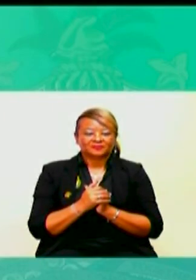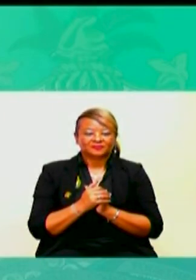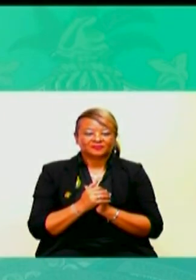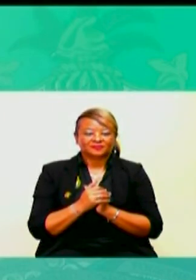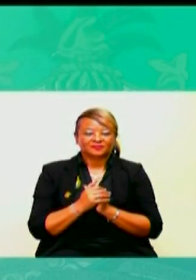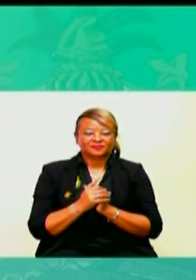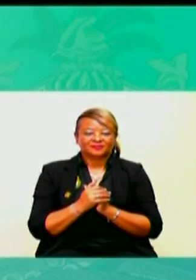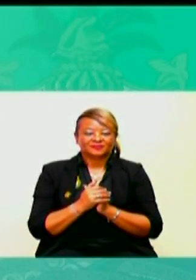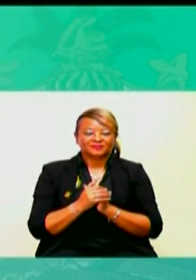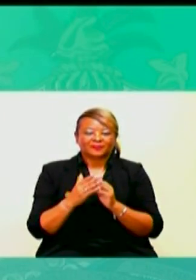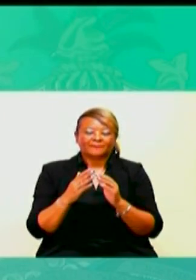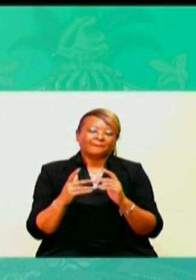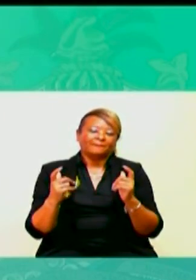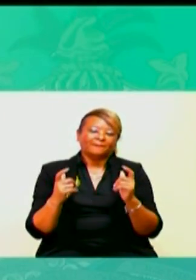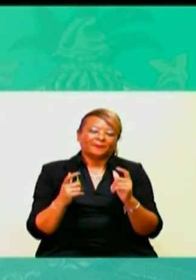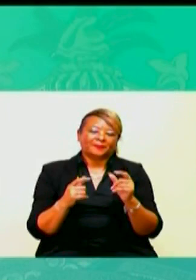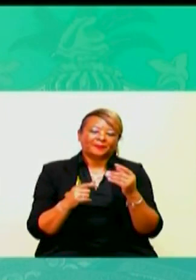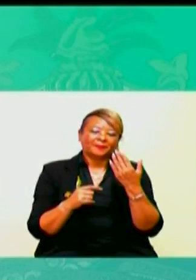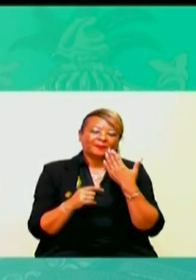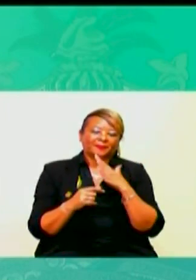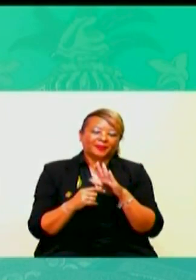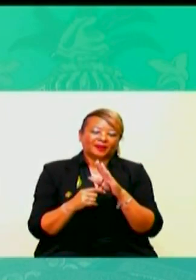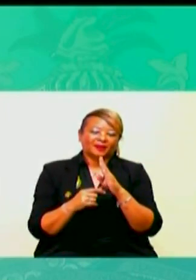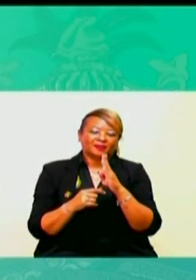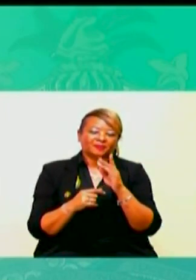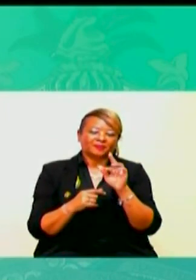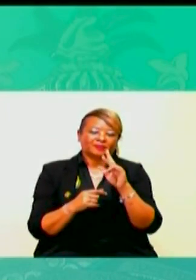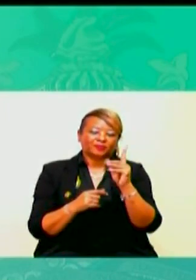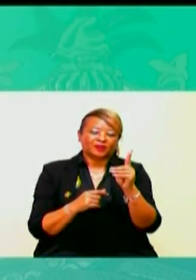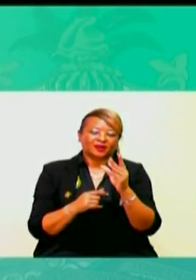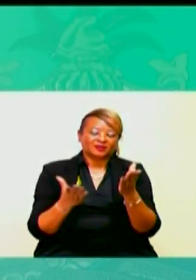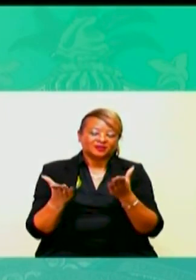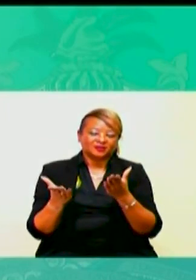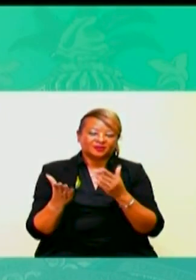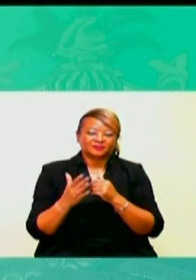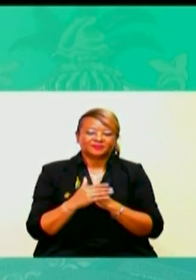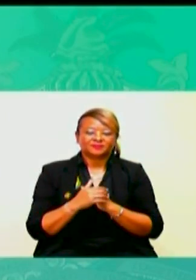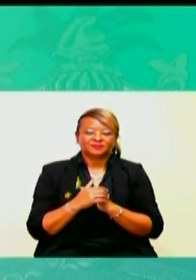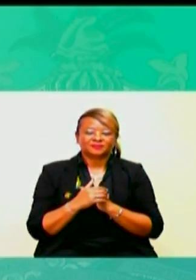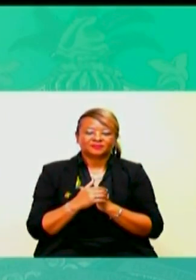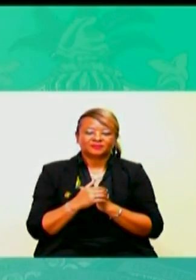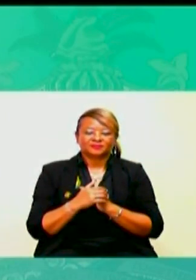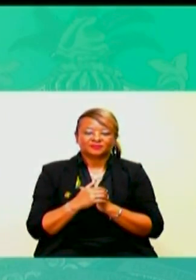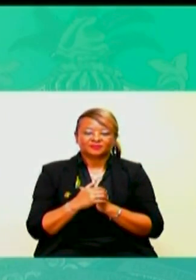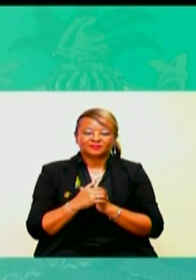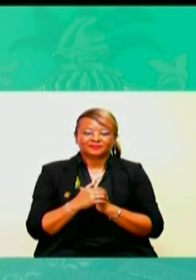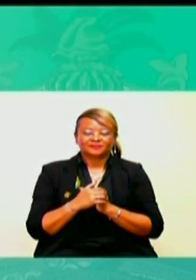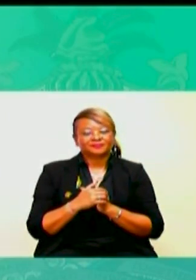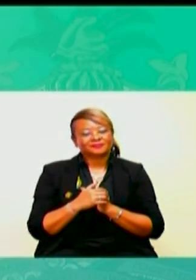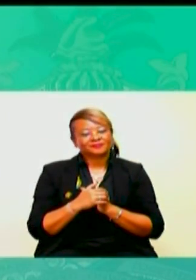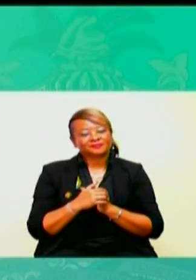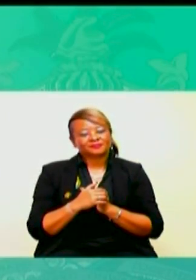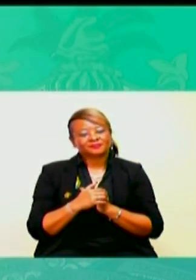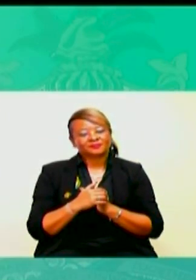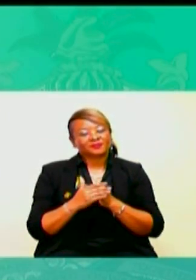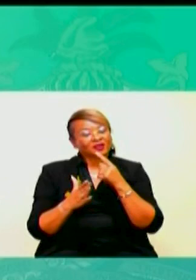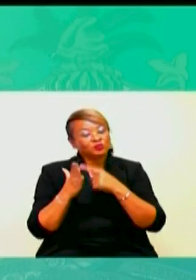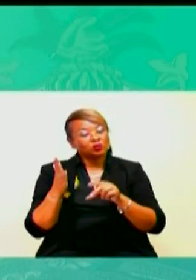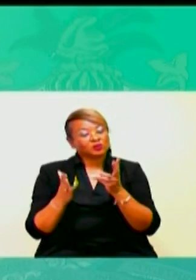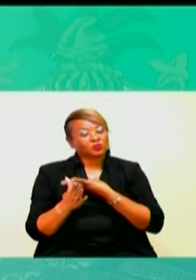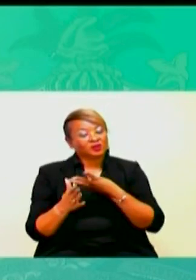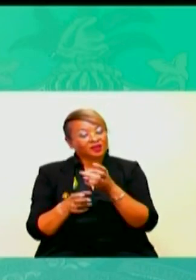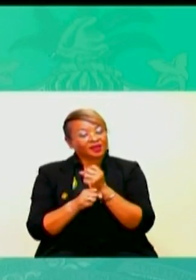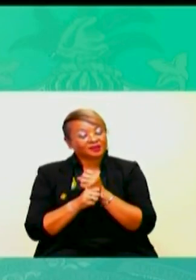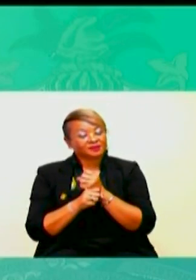here. That's what it is. We get this and we get that. Honourable get enough, that's what we get. Honourable member, you say you